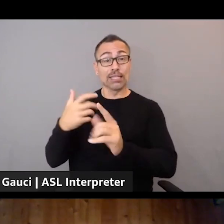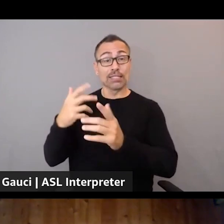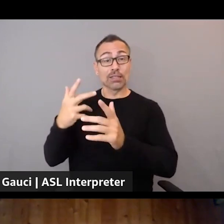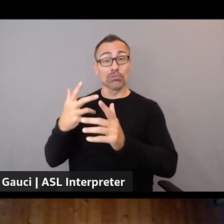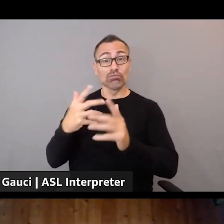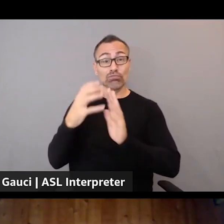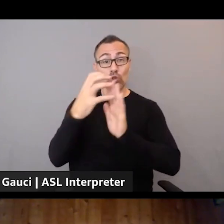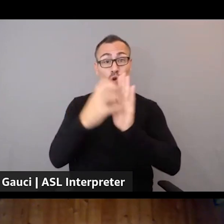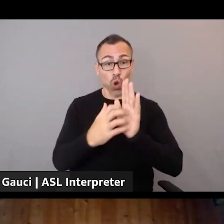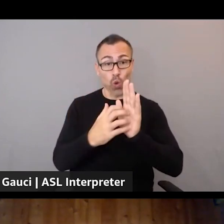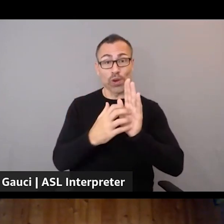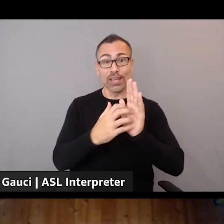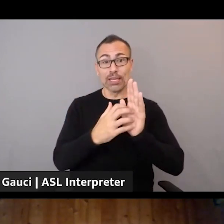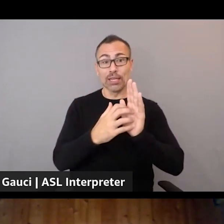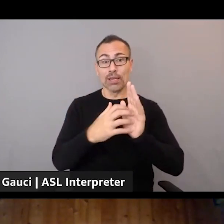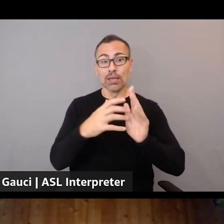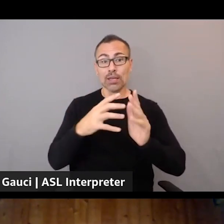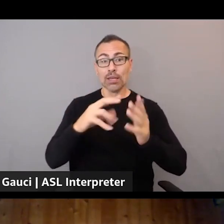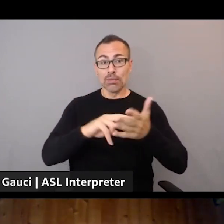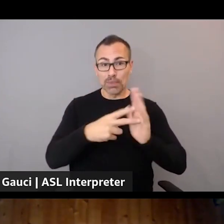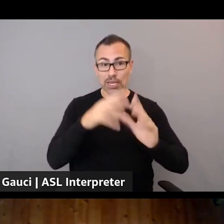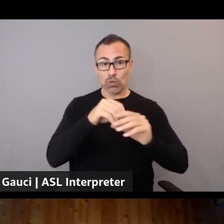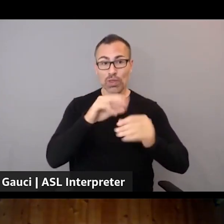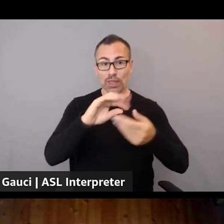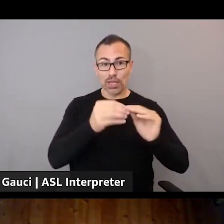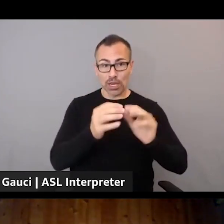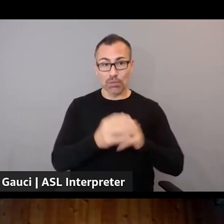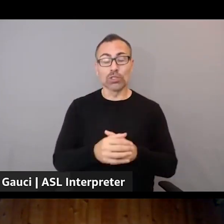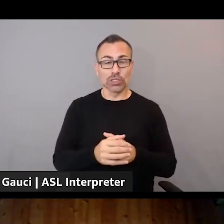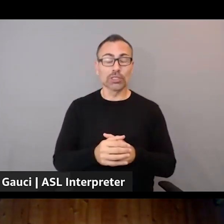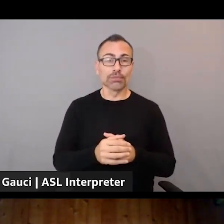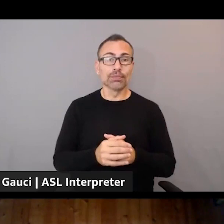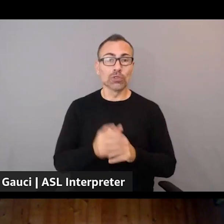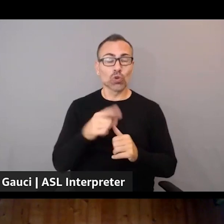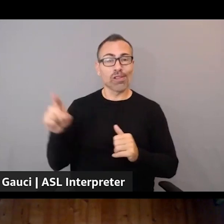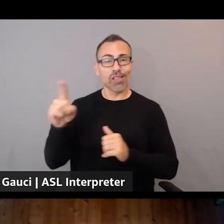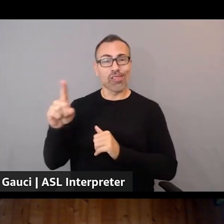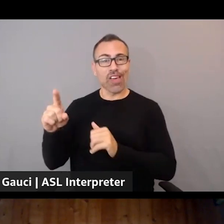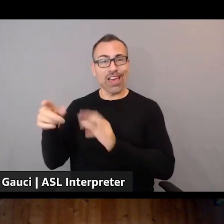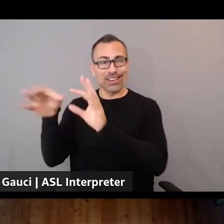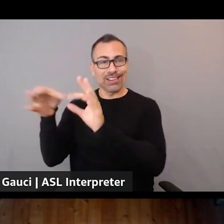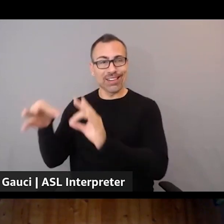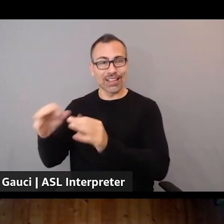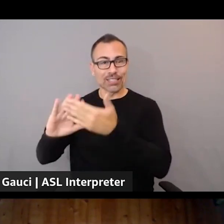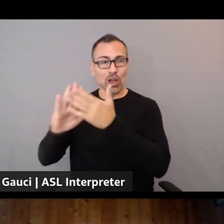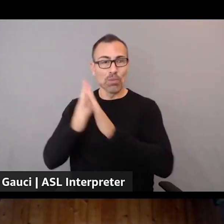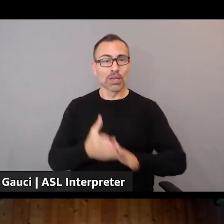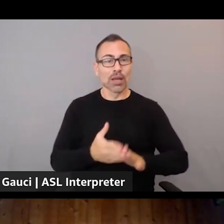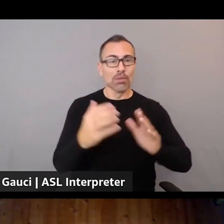out the meaning of that text in a numerical way. Got it. Awesome.